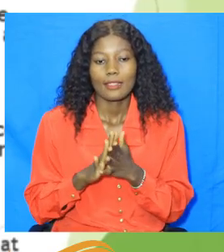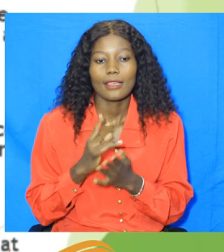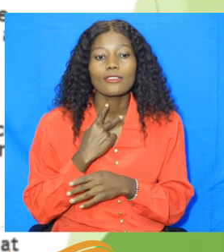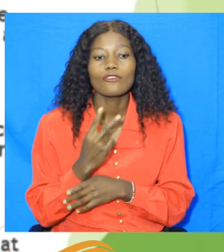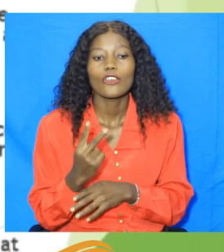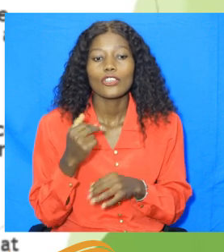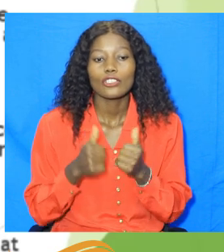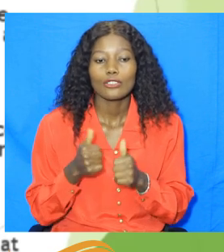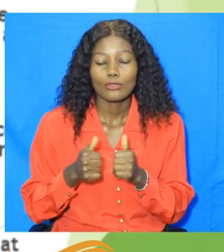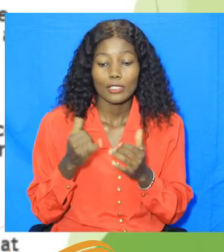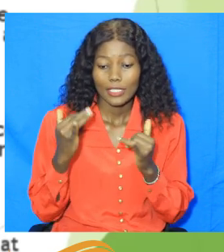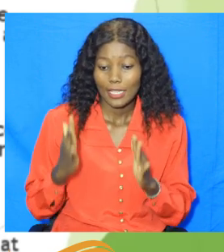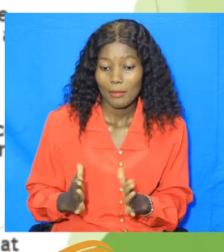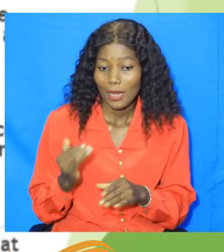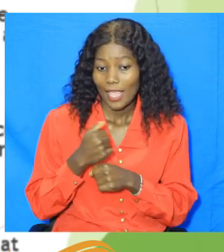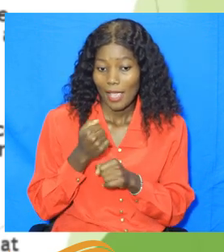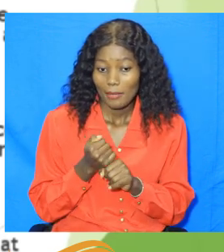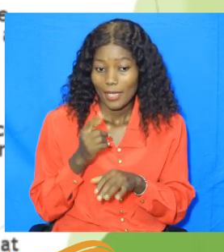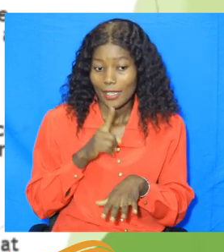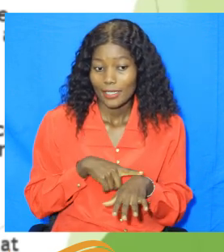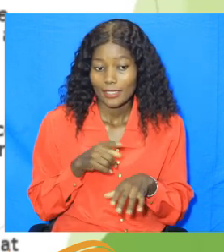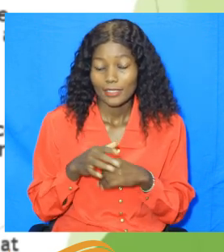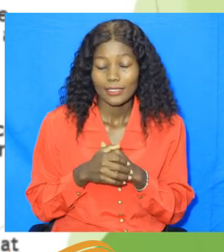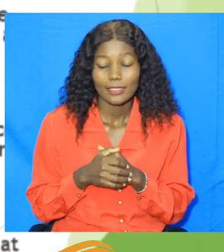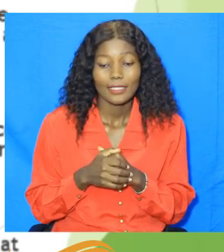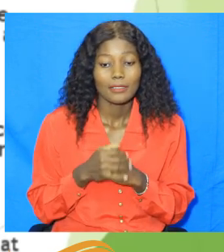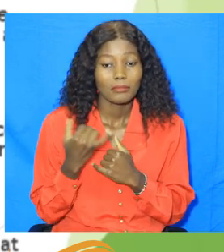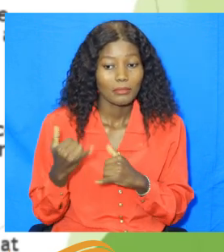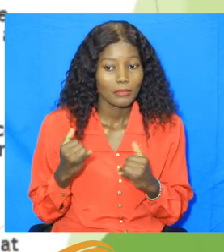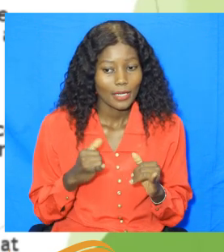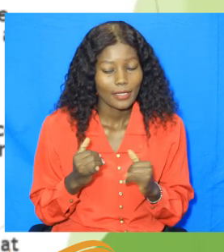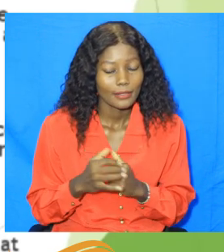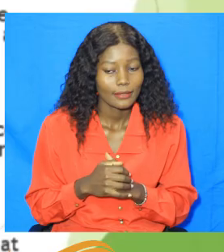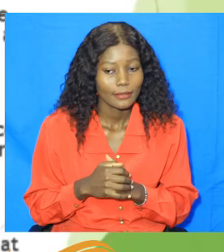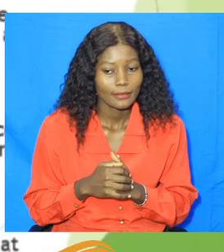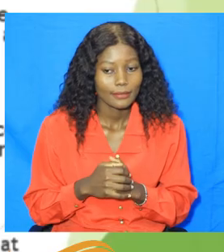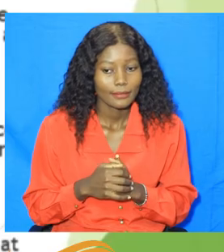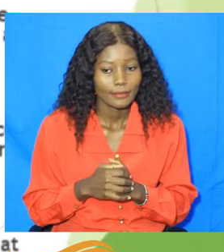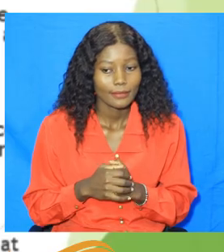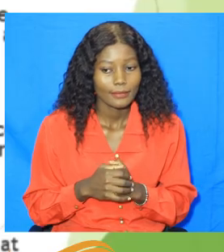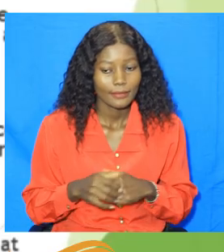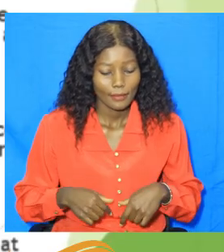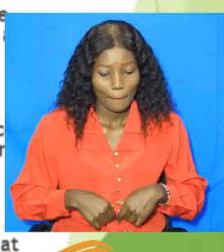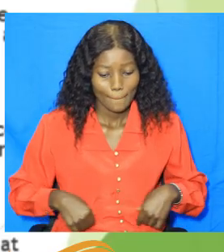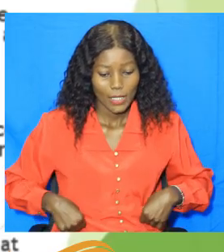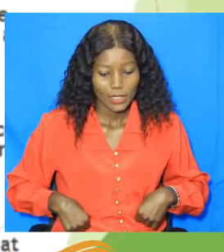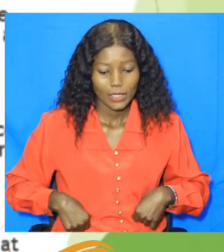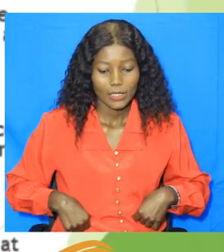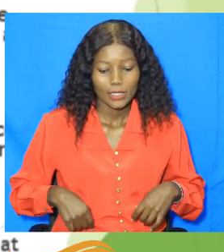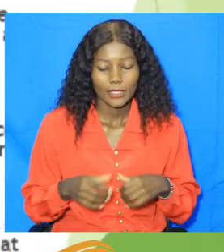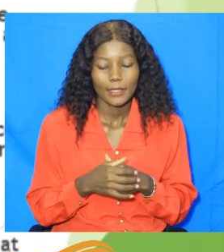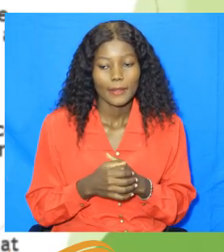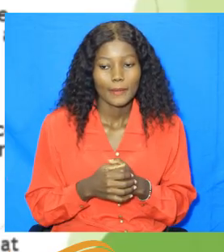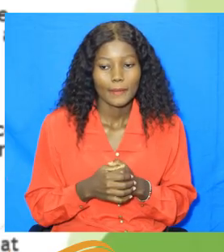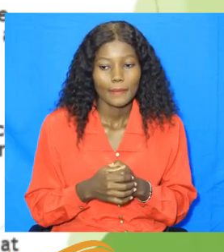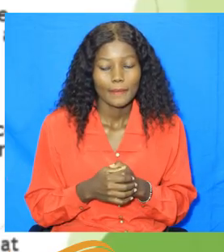make when on the tatami. Then belt coming loose to the extent that